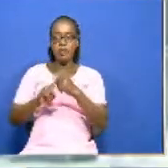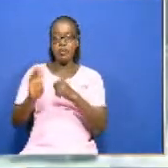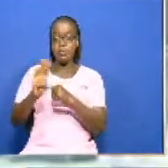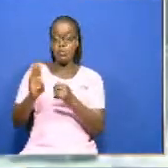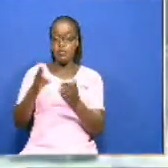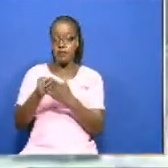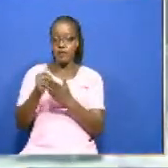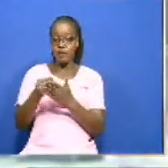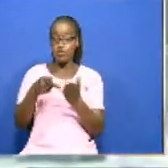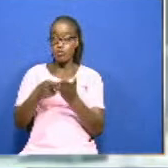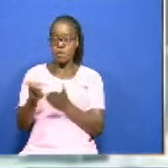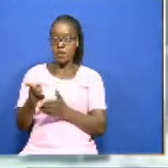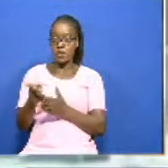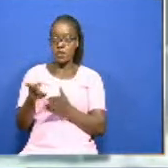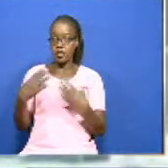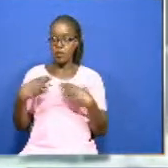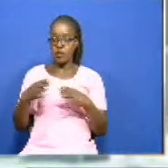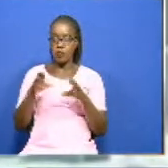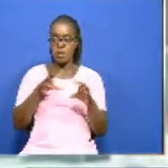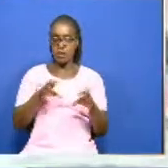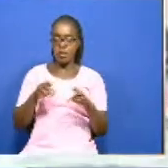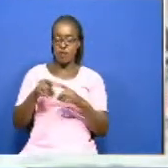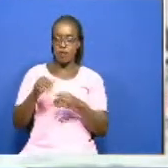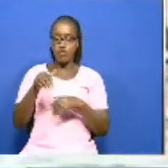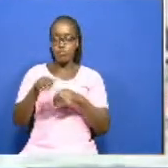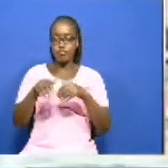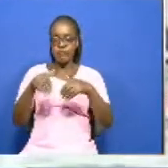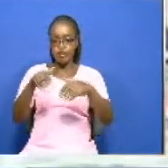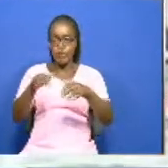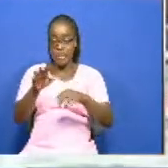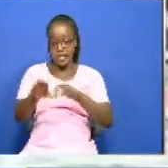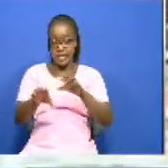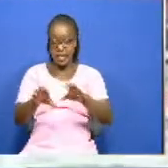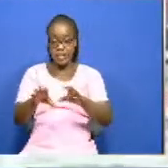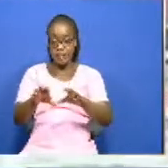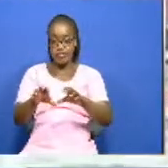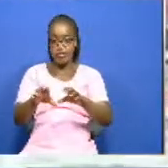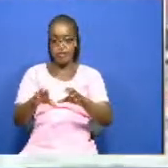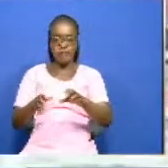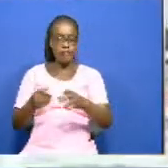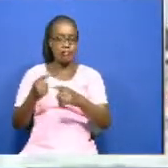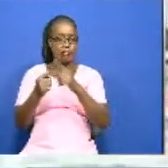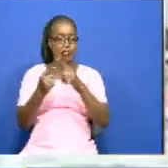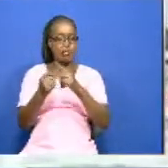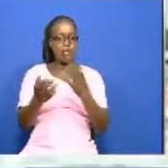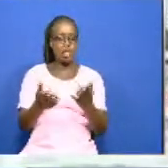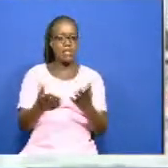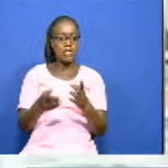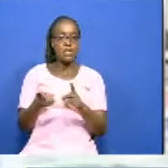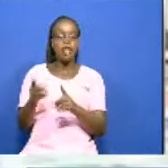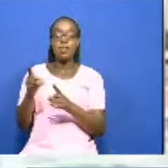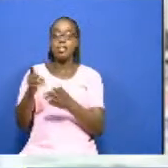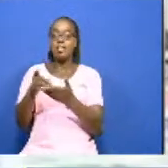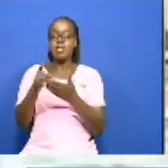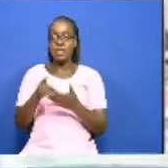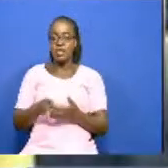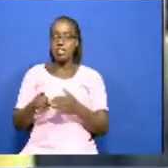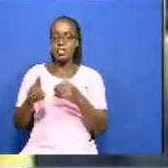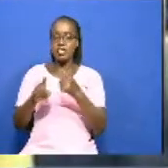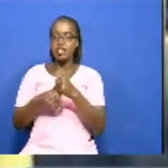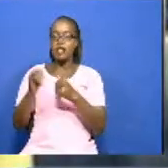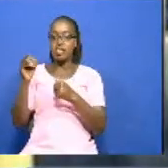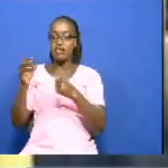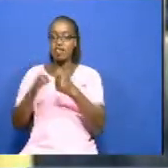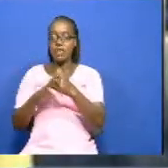to compensate victims of wildlife attacks. The PS noted that there was a pending debt of 608 million